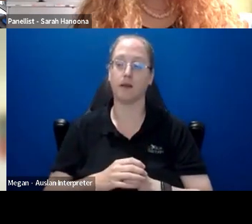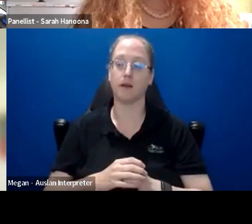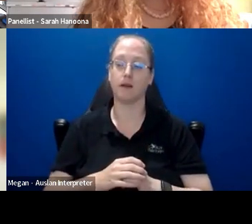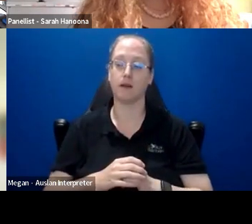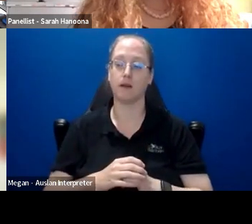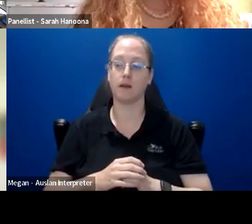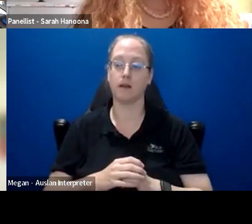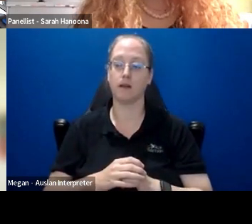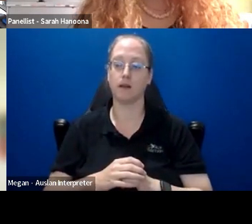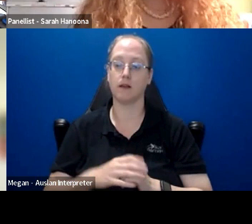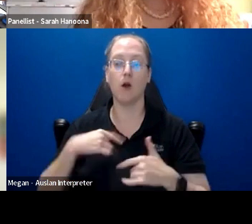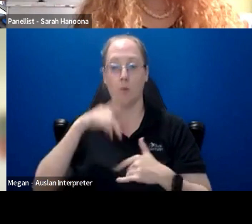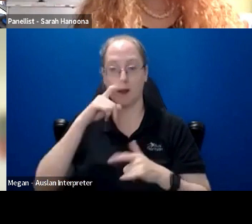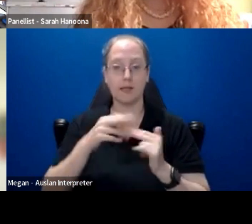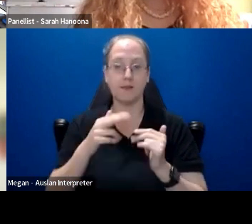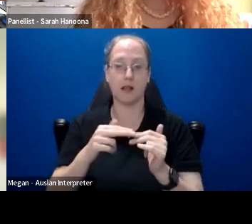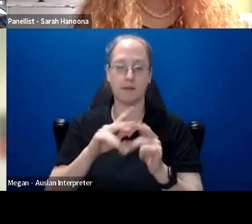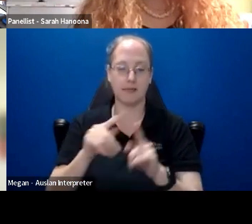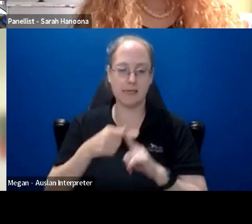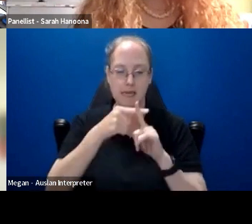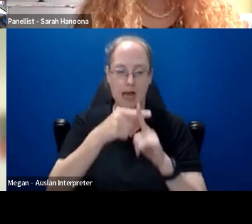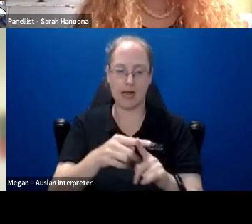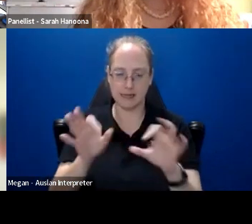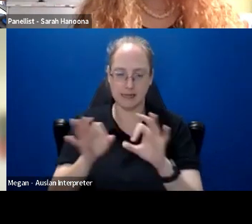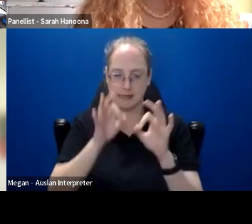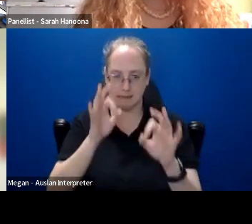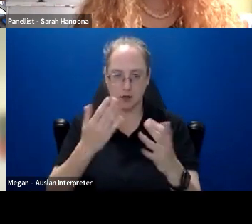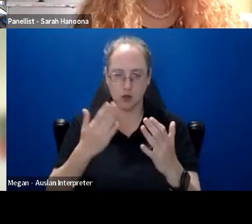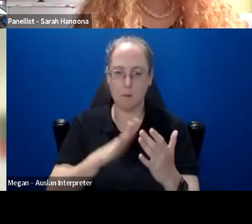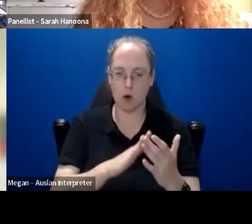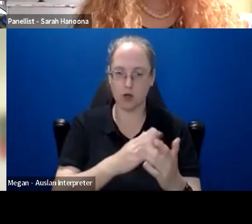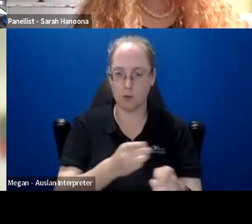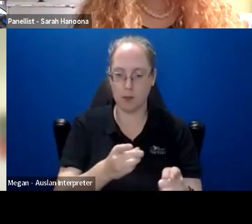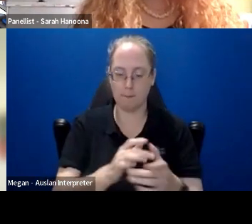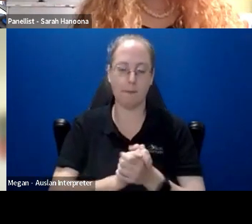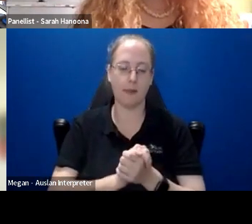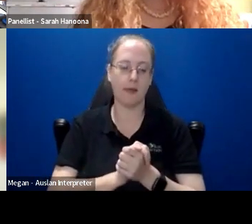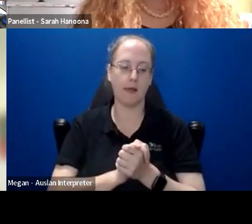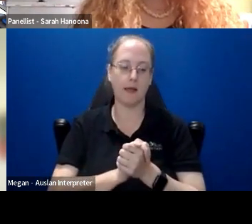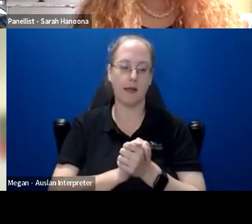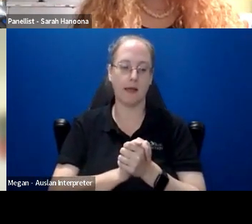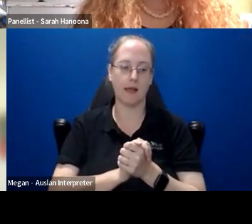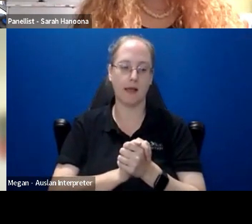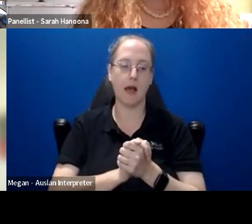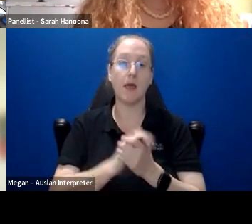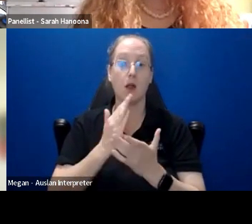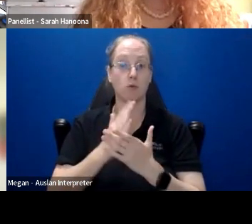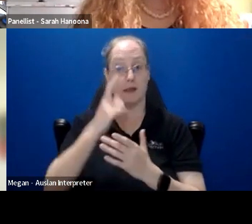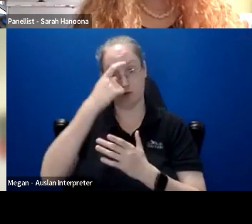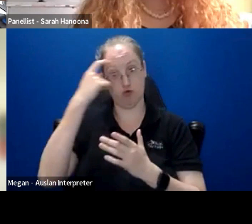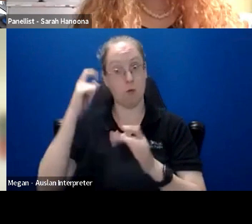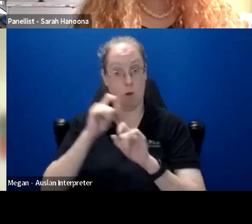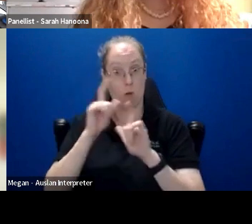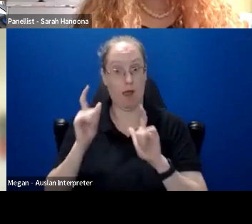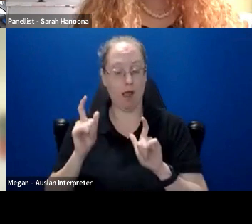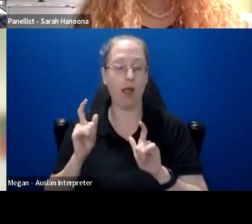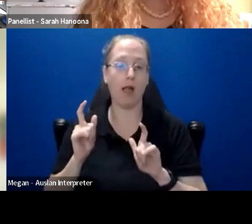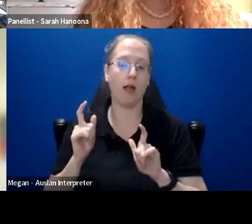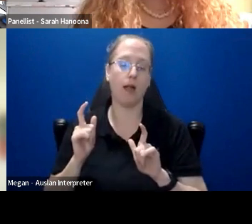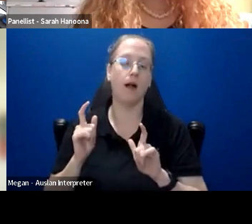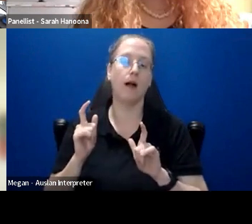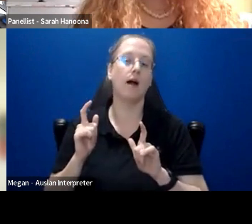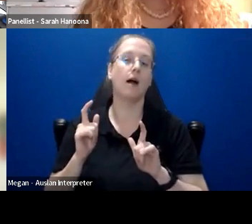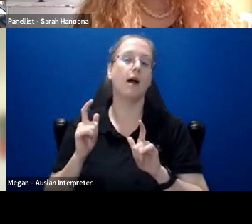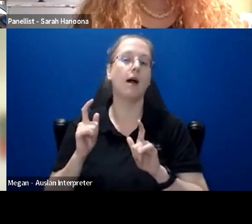targeted, focused, specialist type approaches that are trauma-informed, that